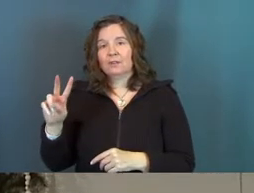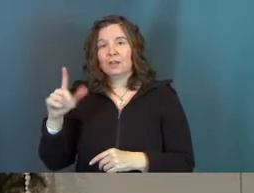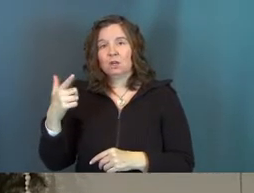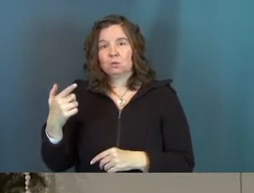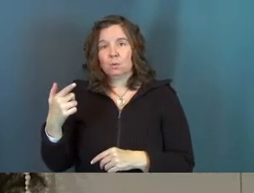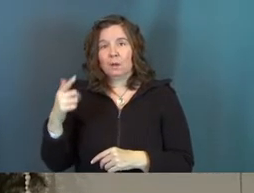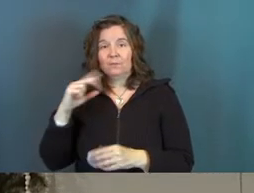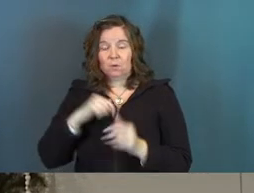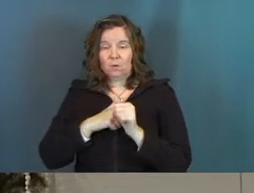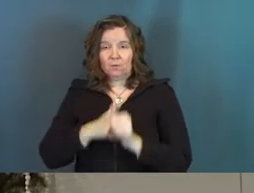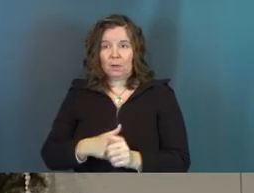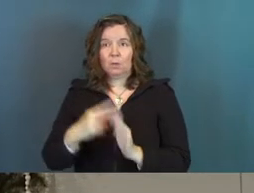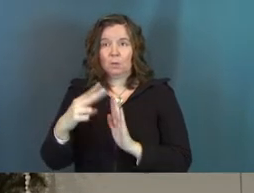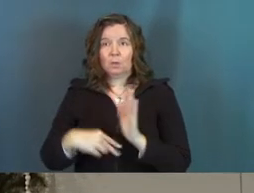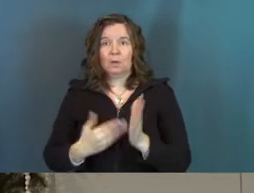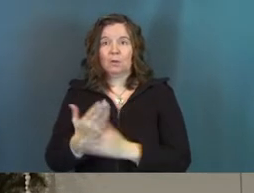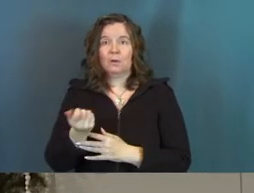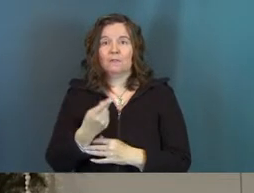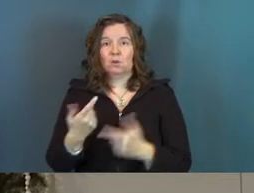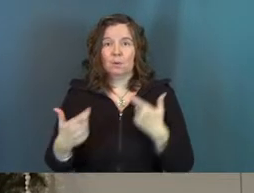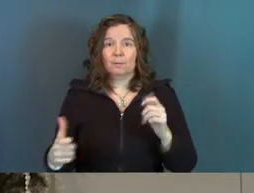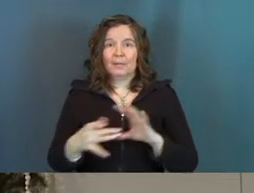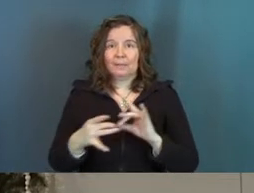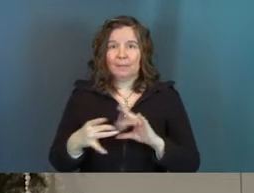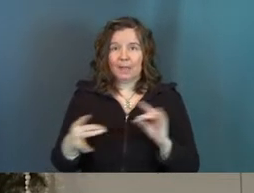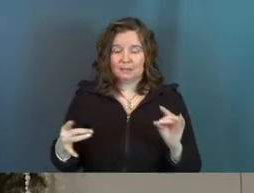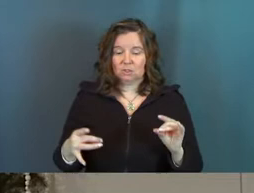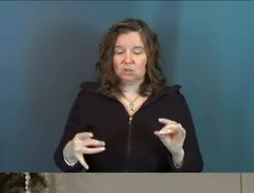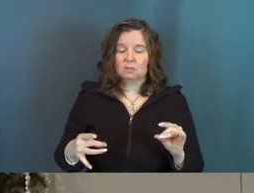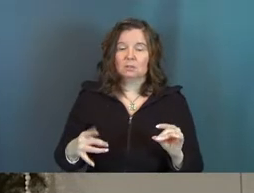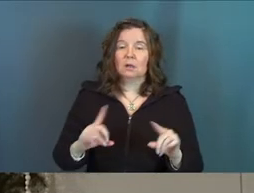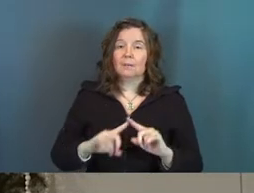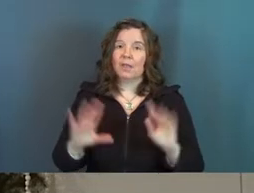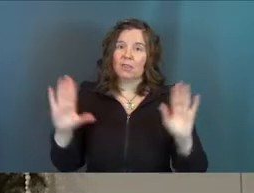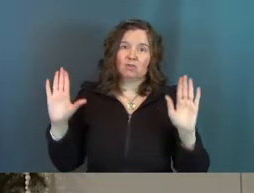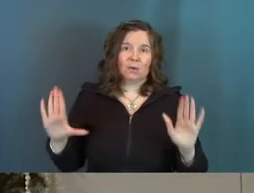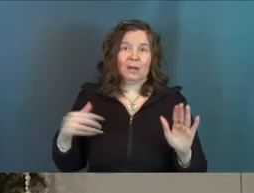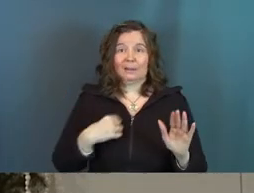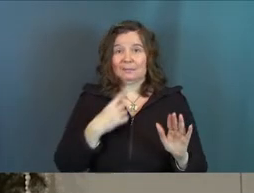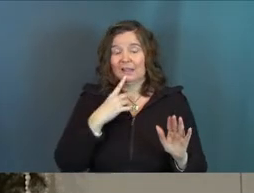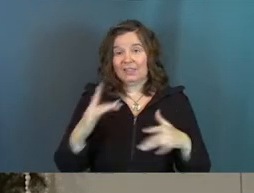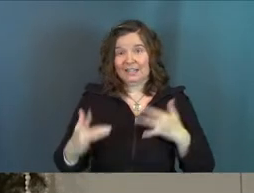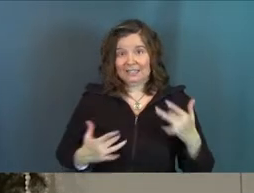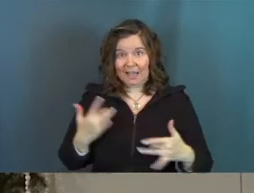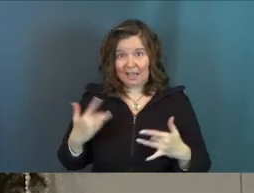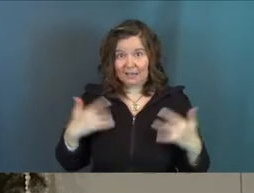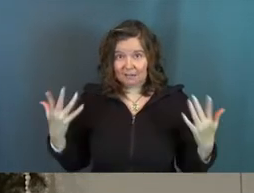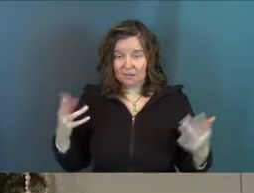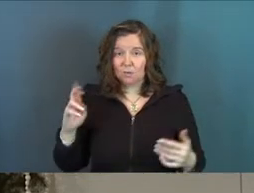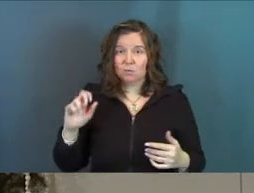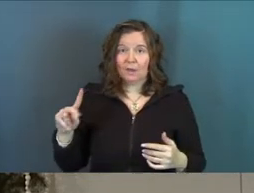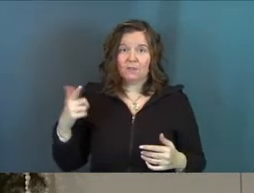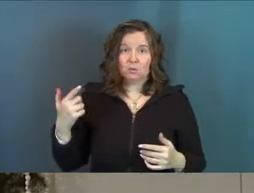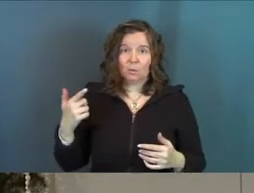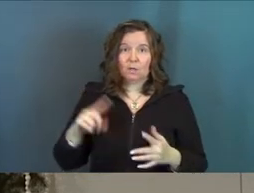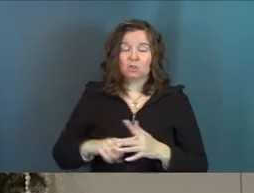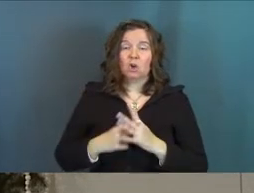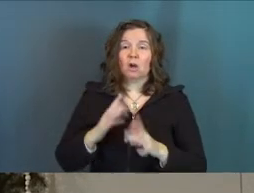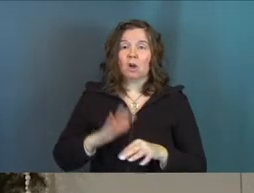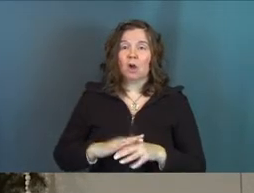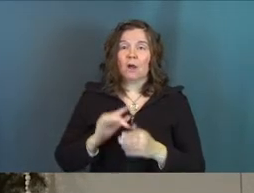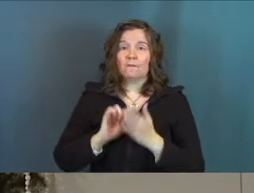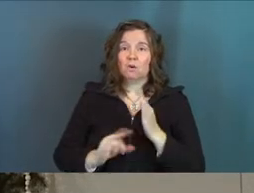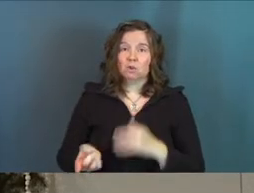21. If you want to follow me, we're going to read through a couple big passages of scripture, but they're great. I'm telling you, they're exciting. So Revelation 21, starting